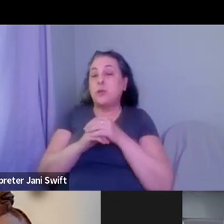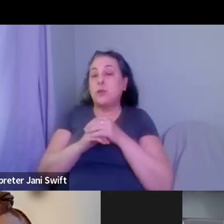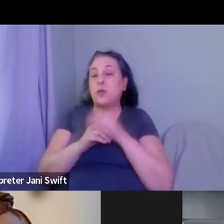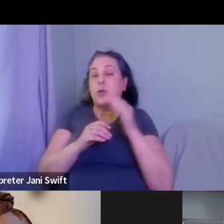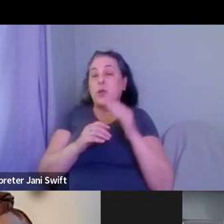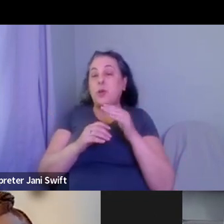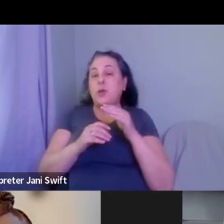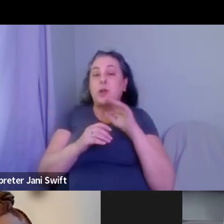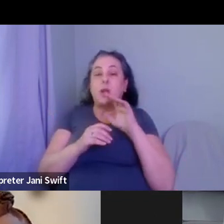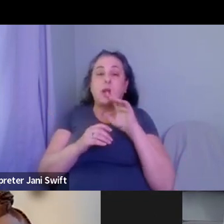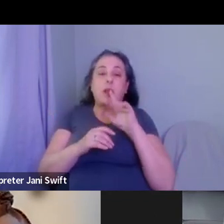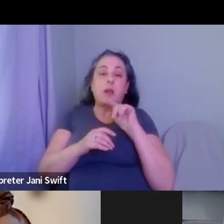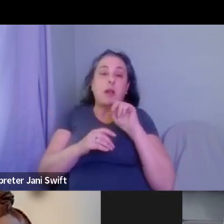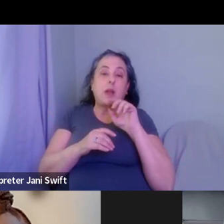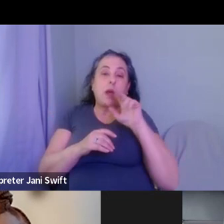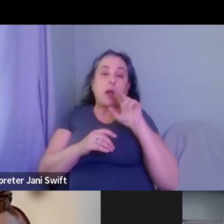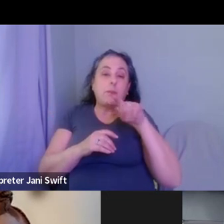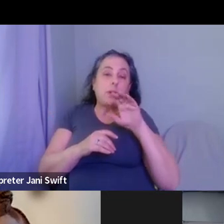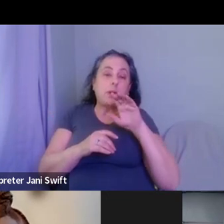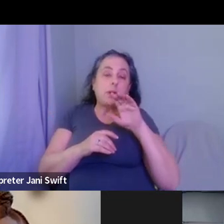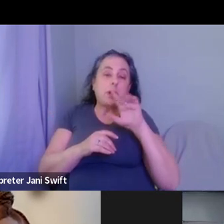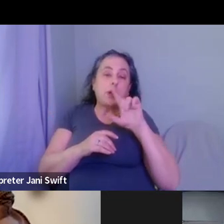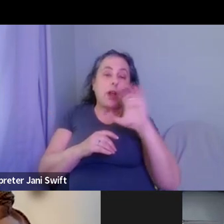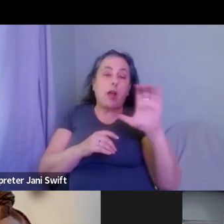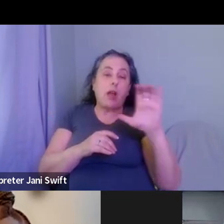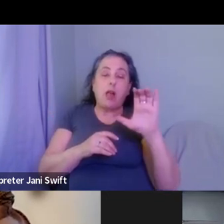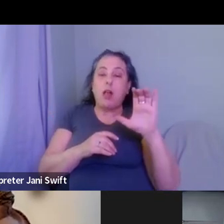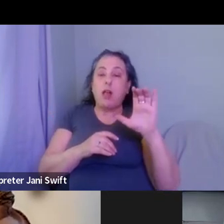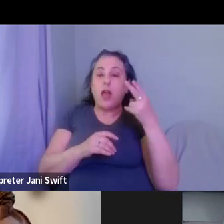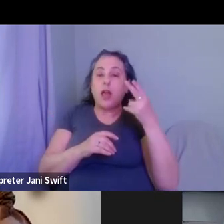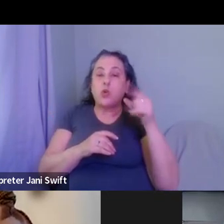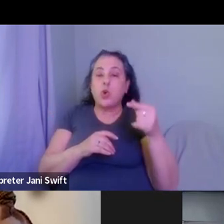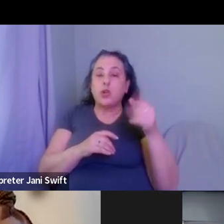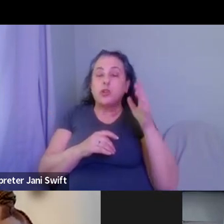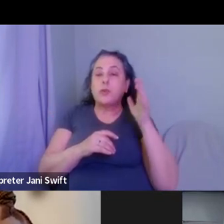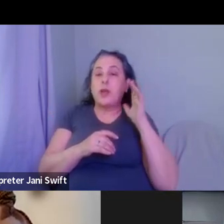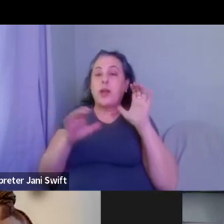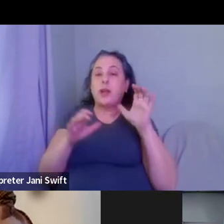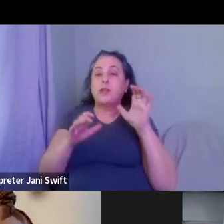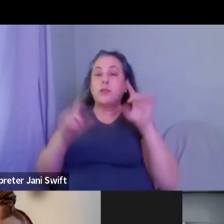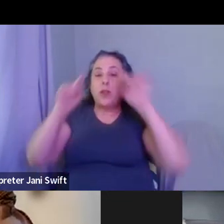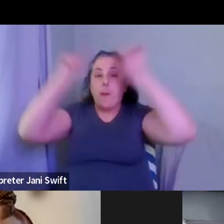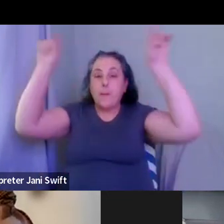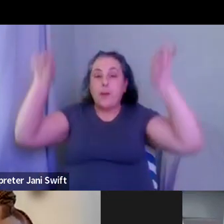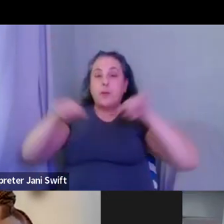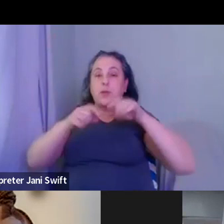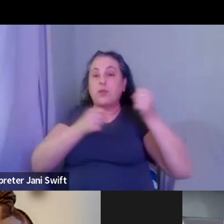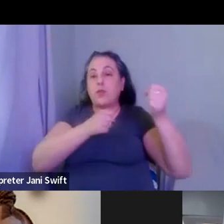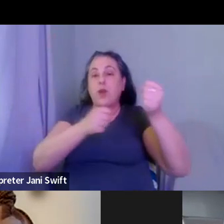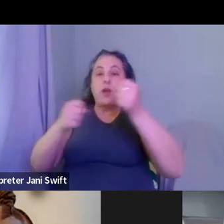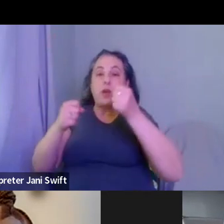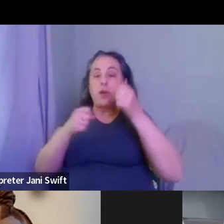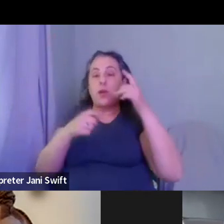Topgolf headquarters. We had an action where we had a billboard driving around Topgolf at